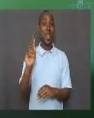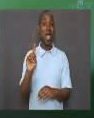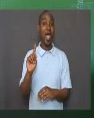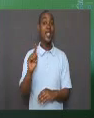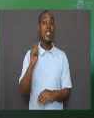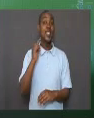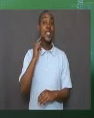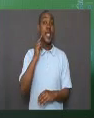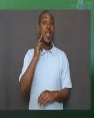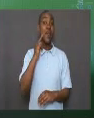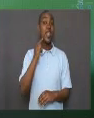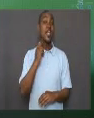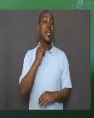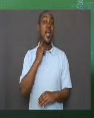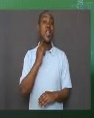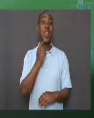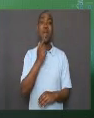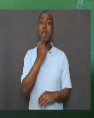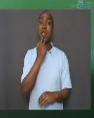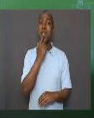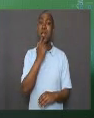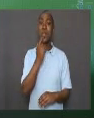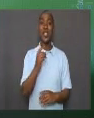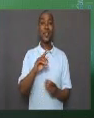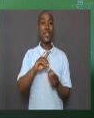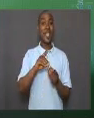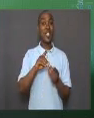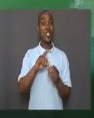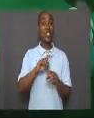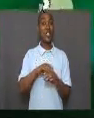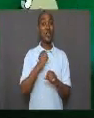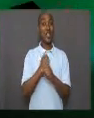salivary glands, and tongue during digestion.